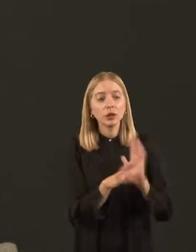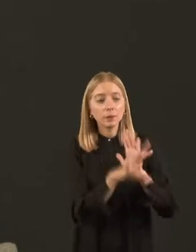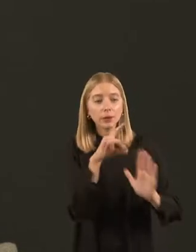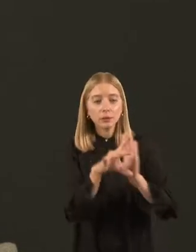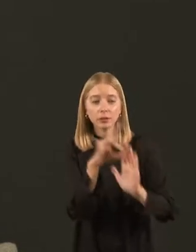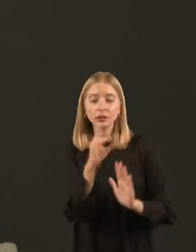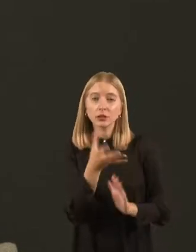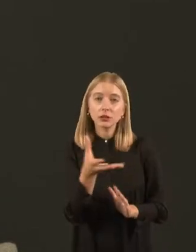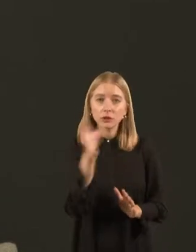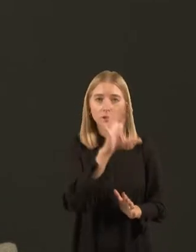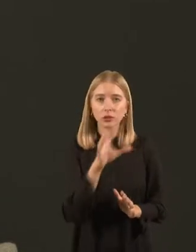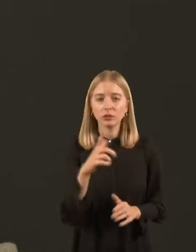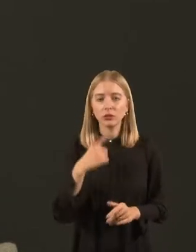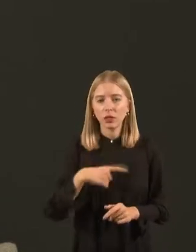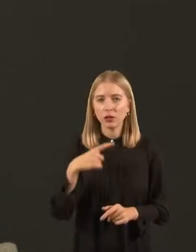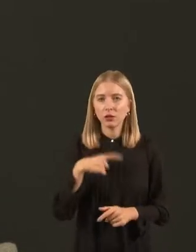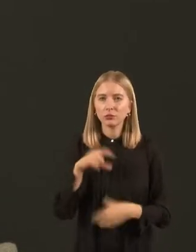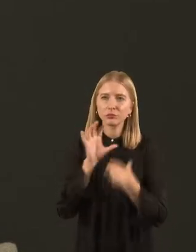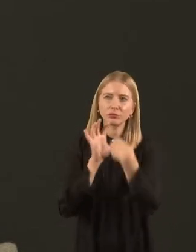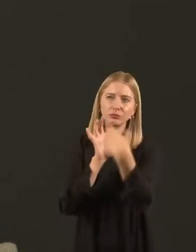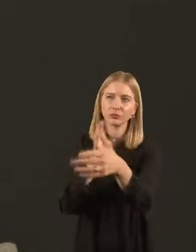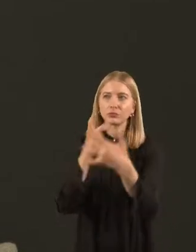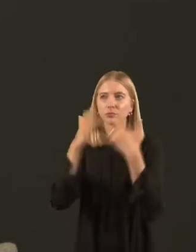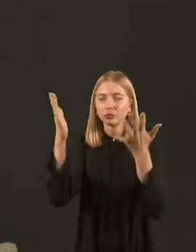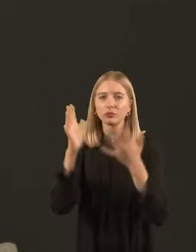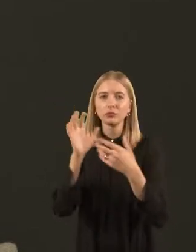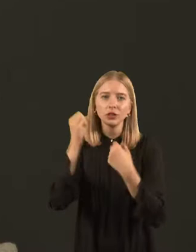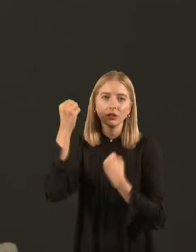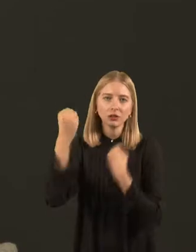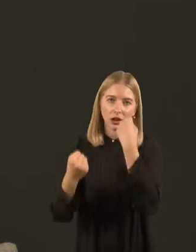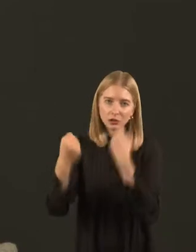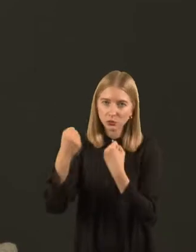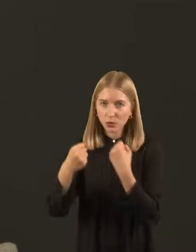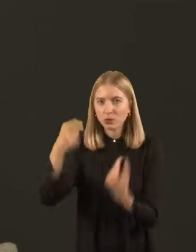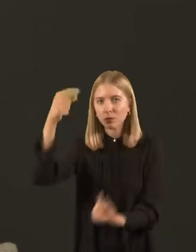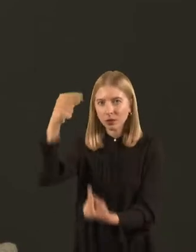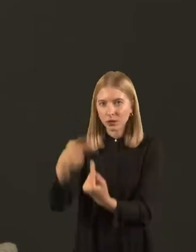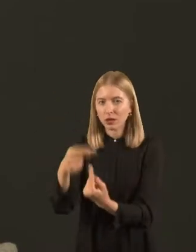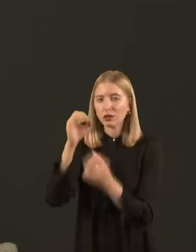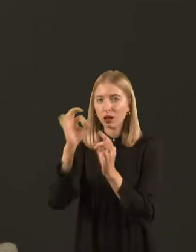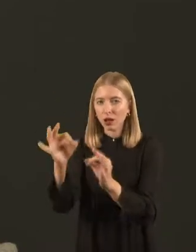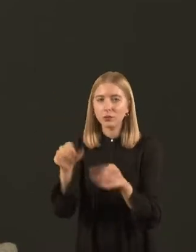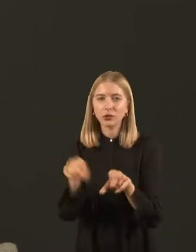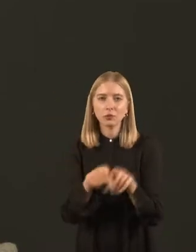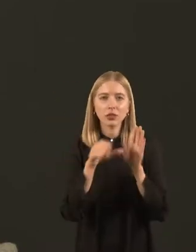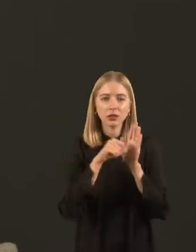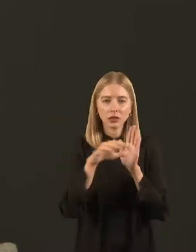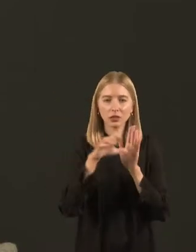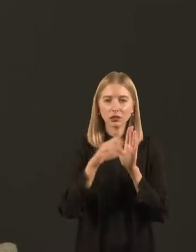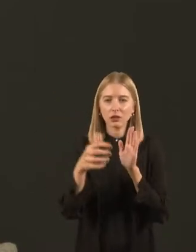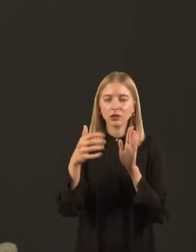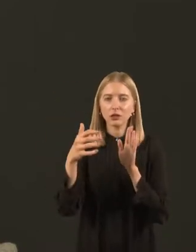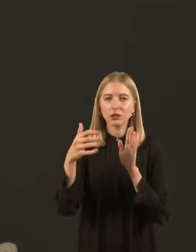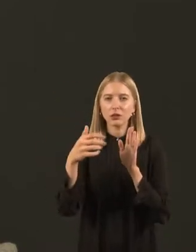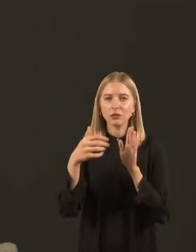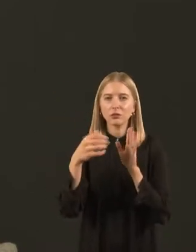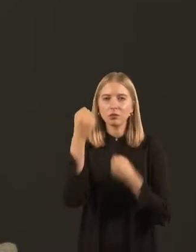to provide the possibility to make a better choice of less